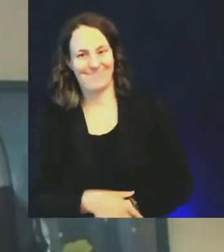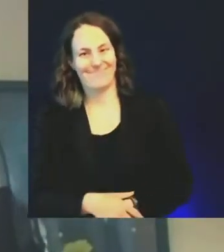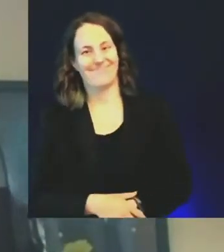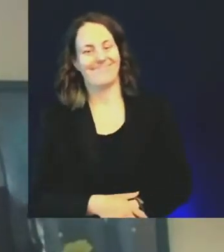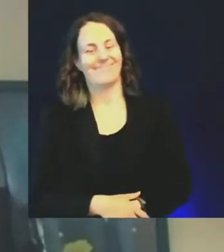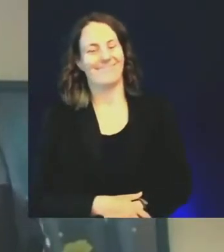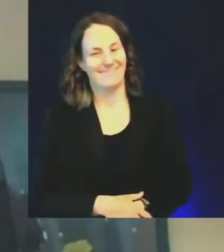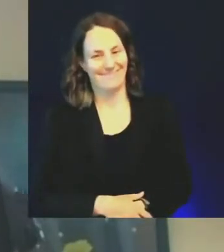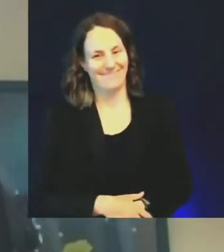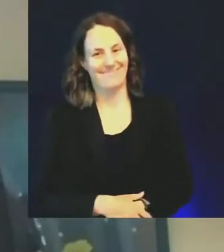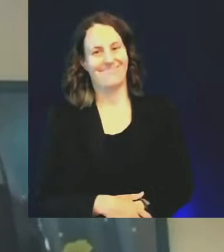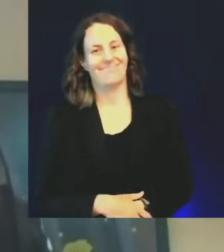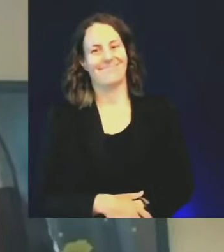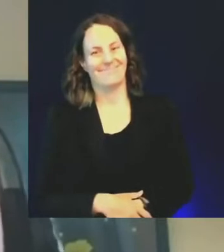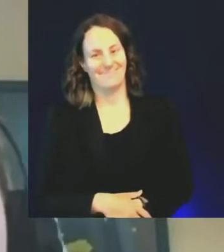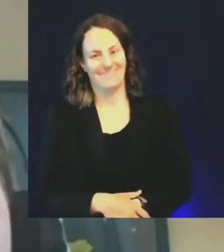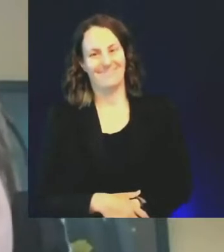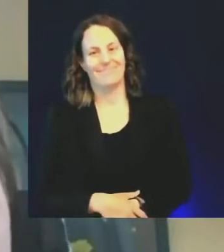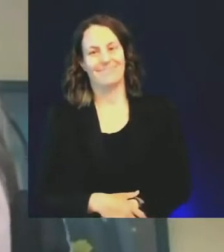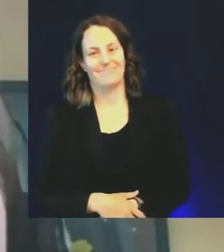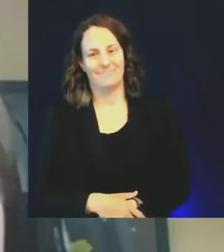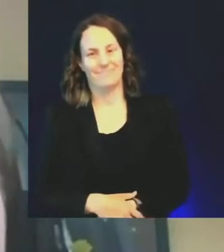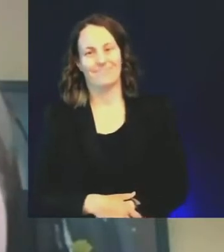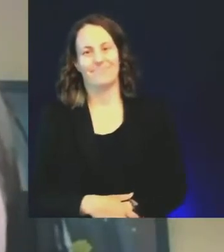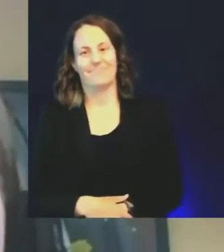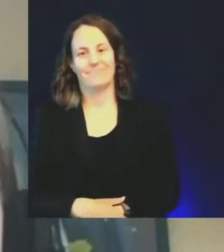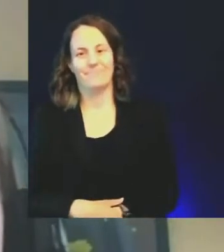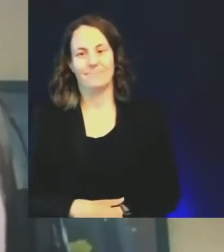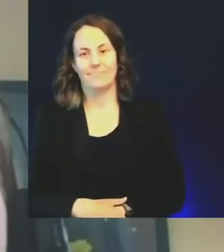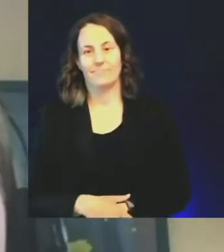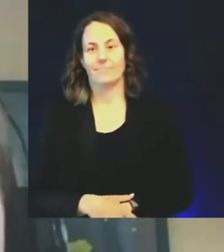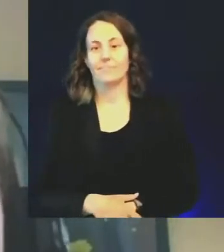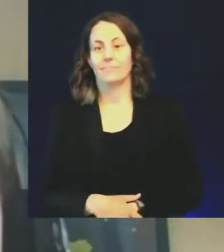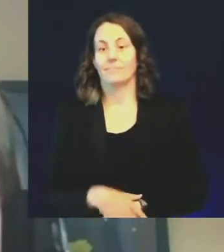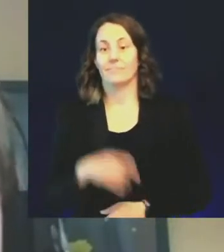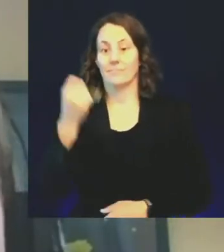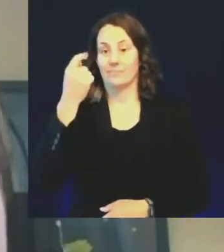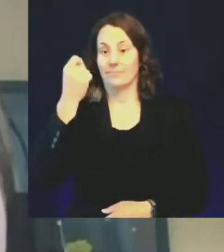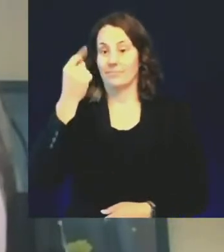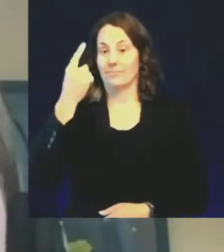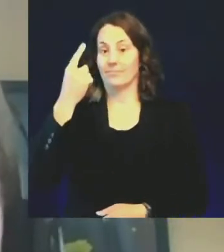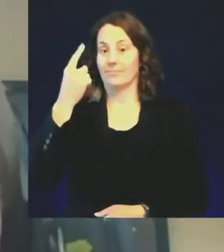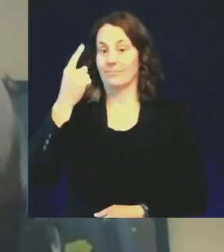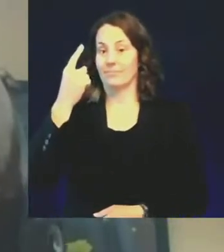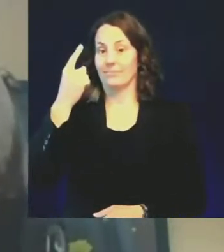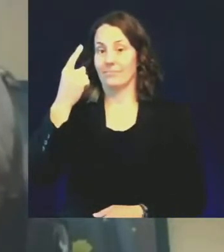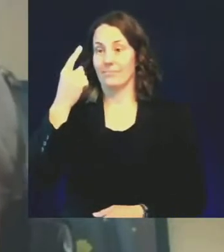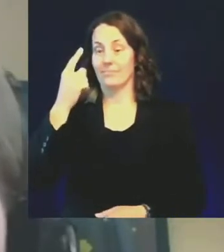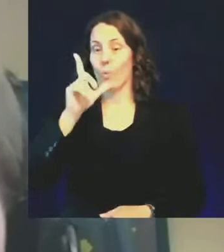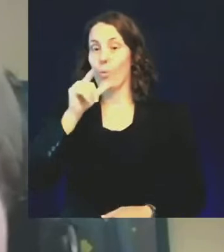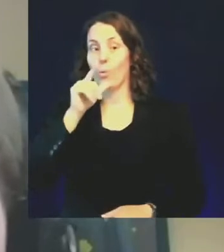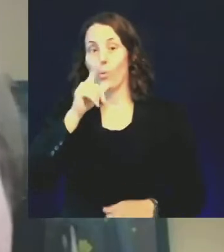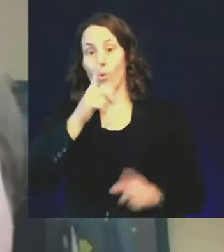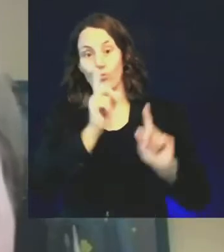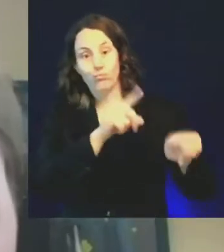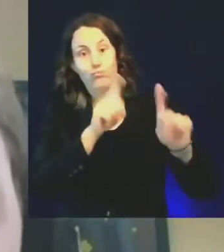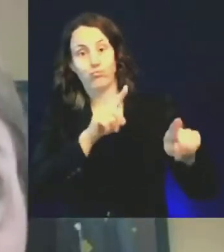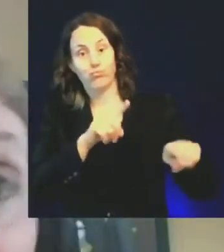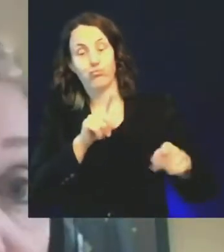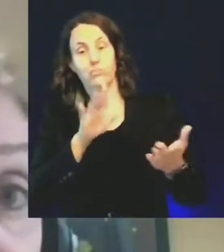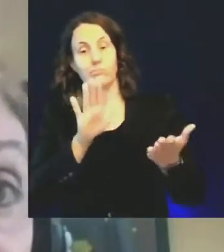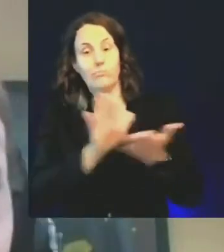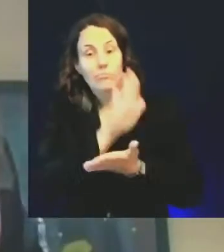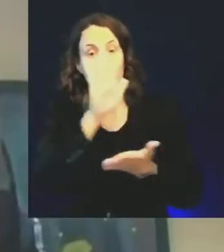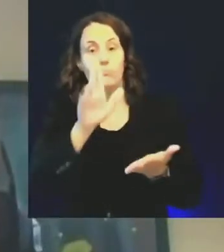for students who are attending university, the idea that if you're vaccinated, you don't have to